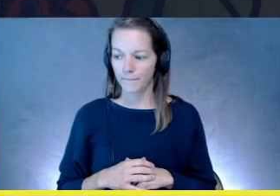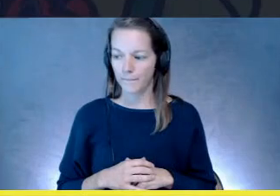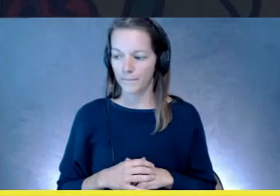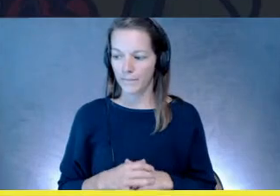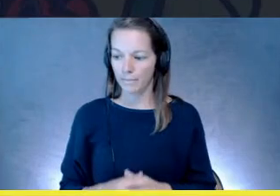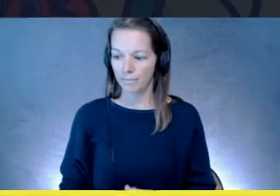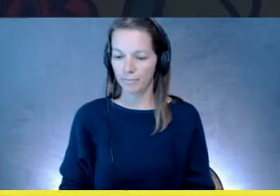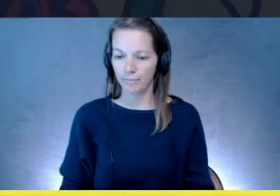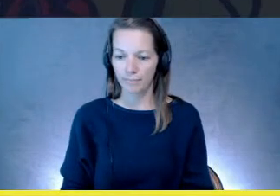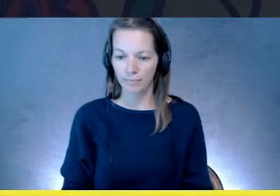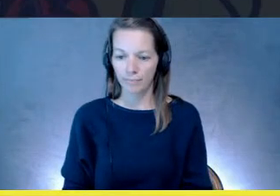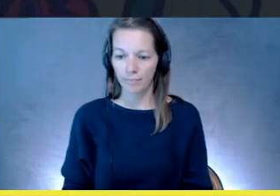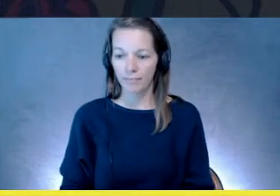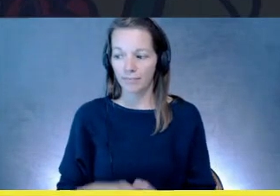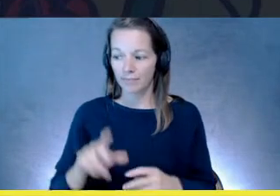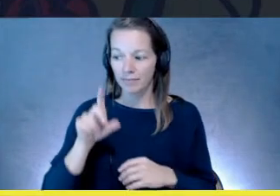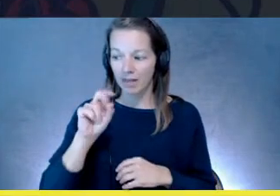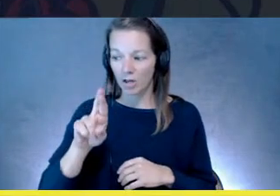So Dr. de